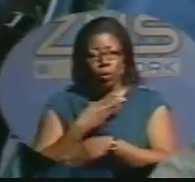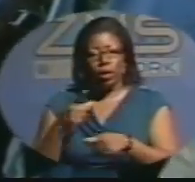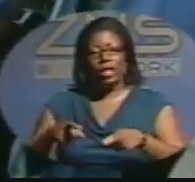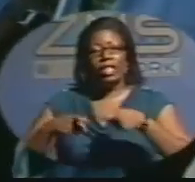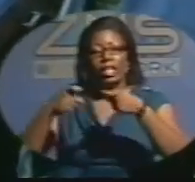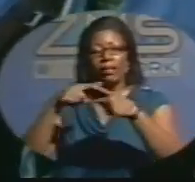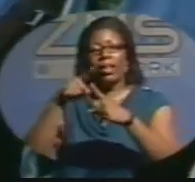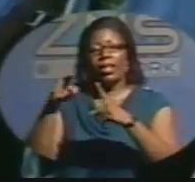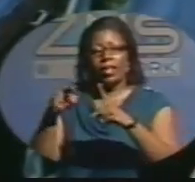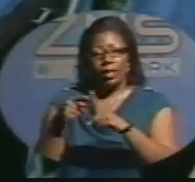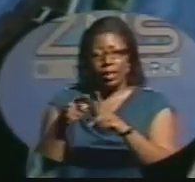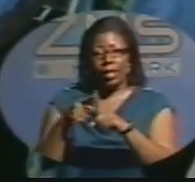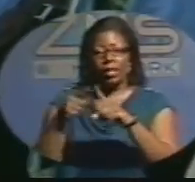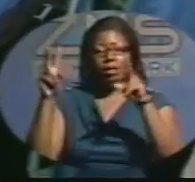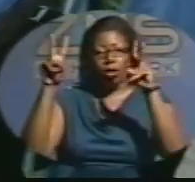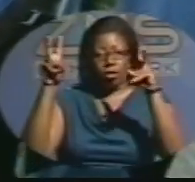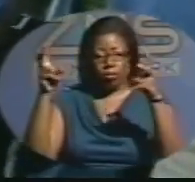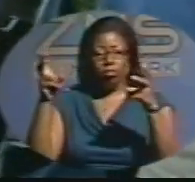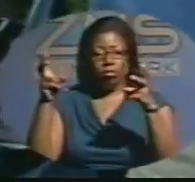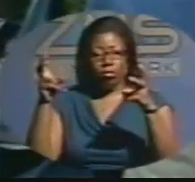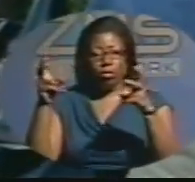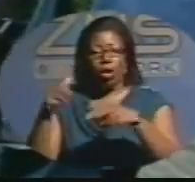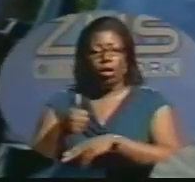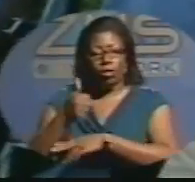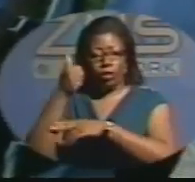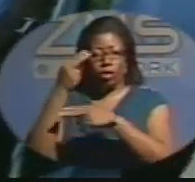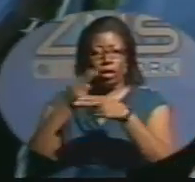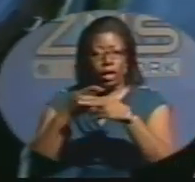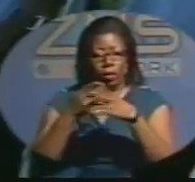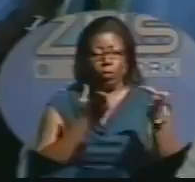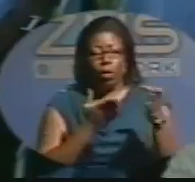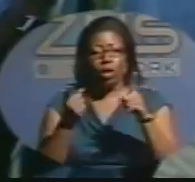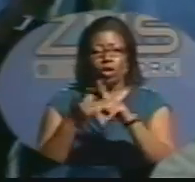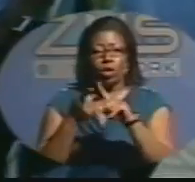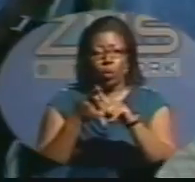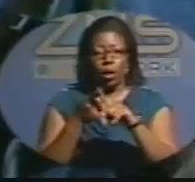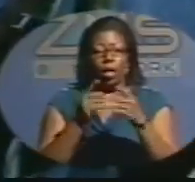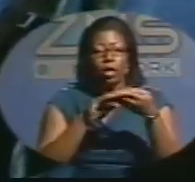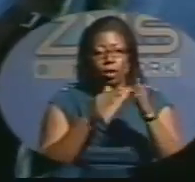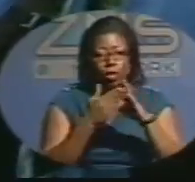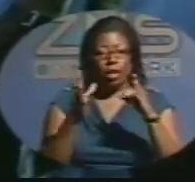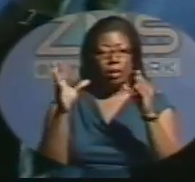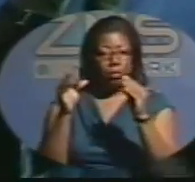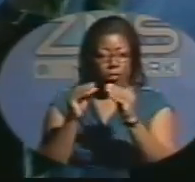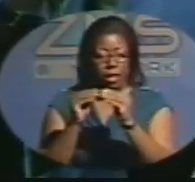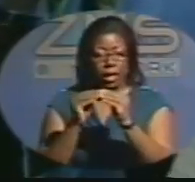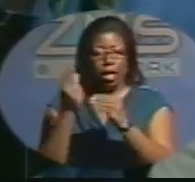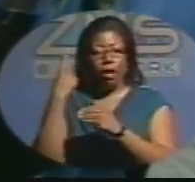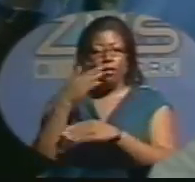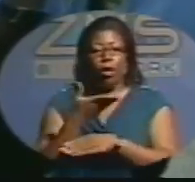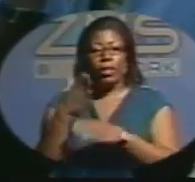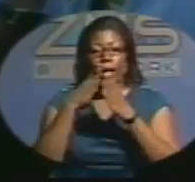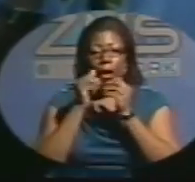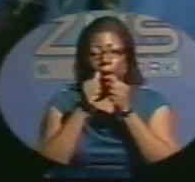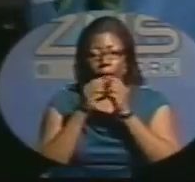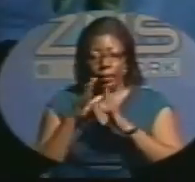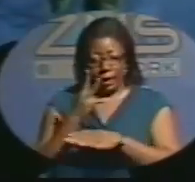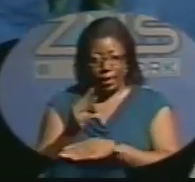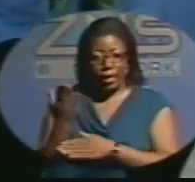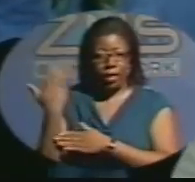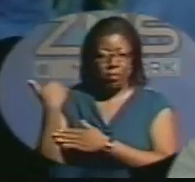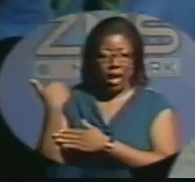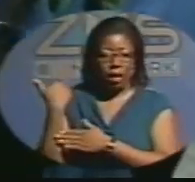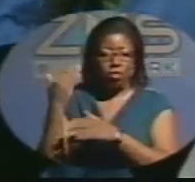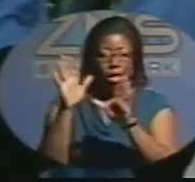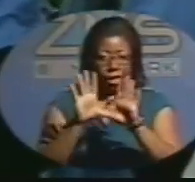give this an official name. We brought it to the community at a community meeting for their blessings this past